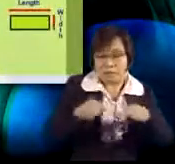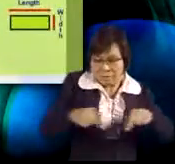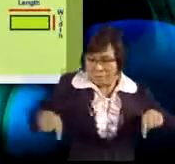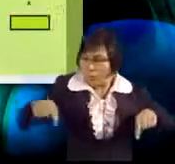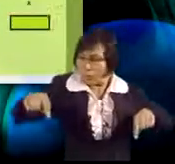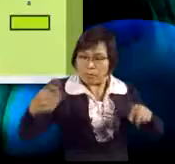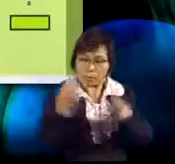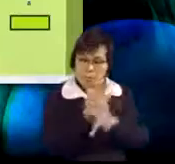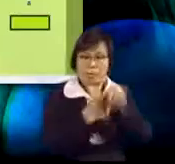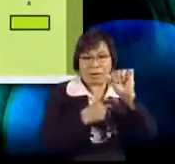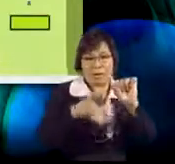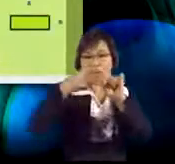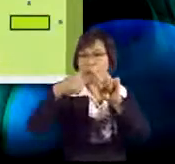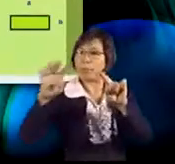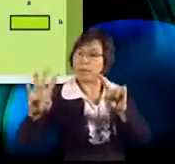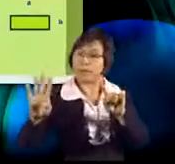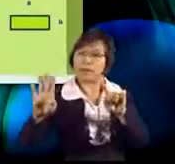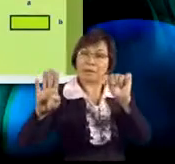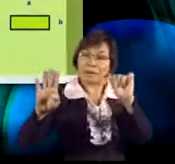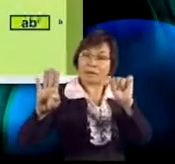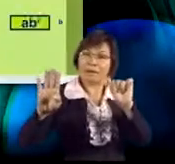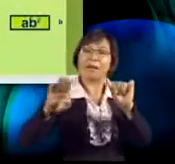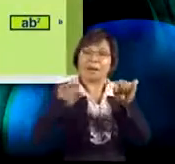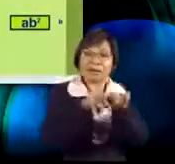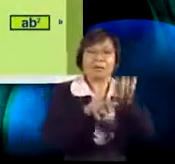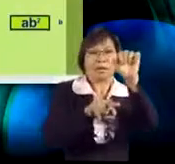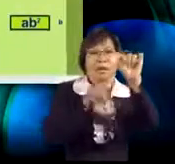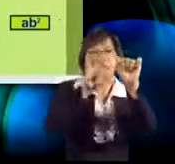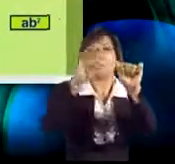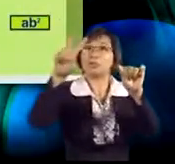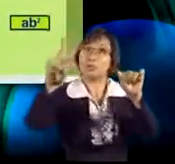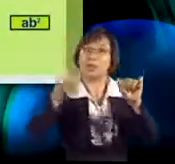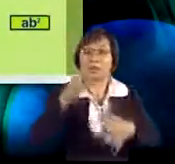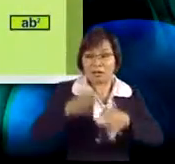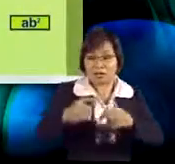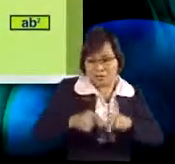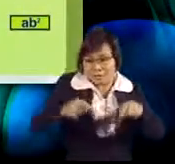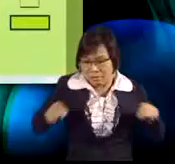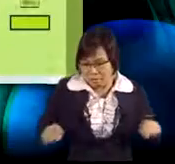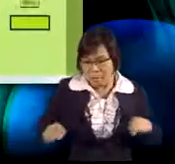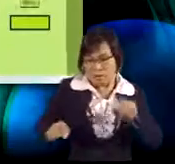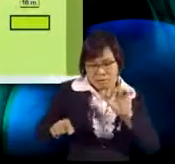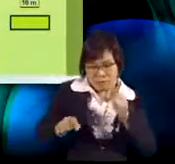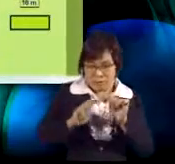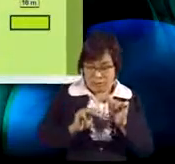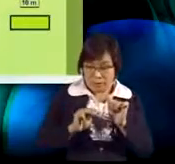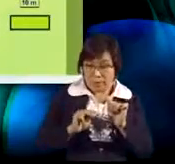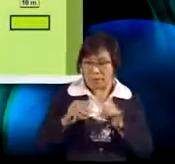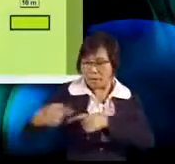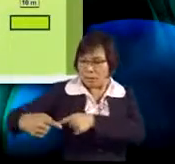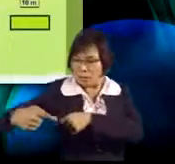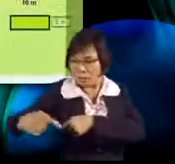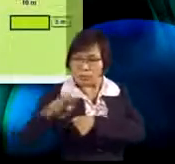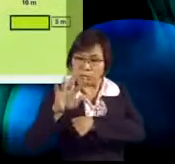width. So A multiplied by B equals to AB square. If the length equals to 10 meters and the